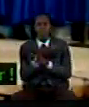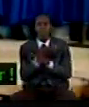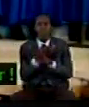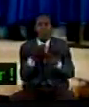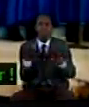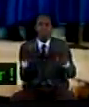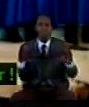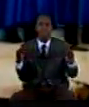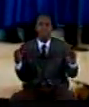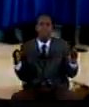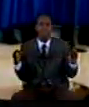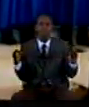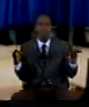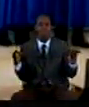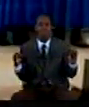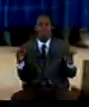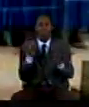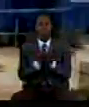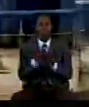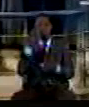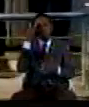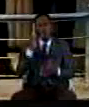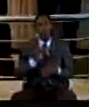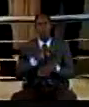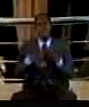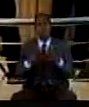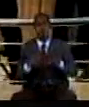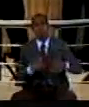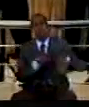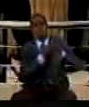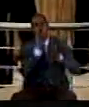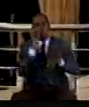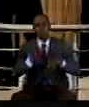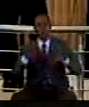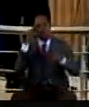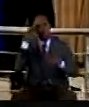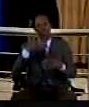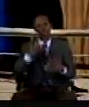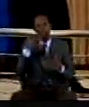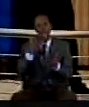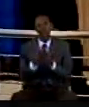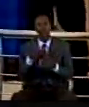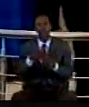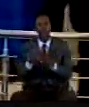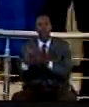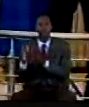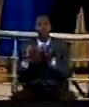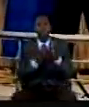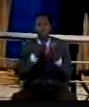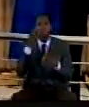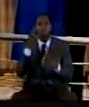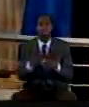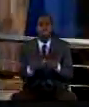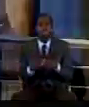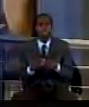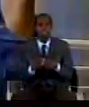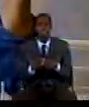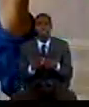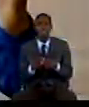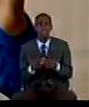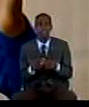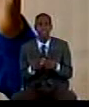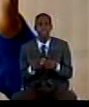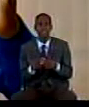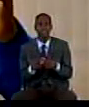free. That's why all mountains must go for my good in Jesus' name.